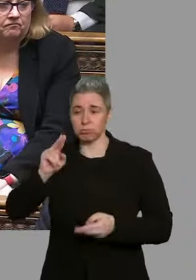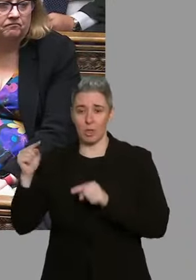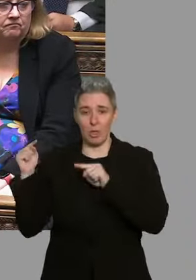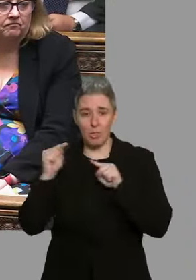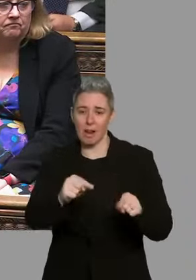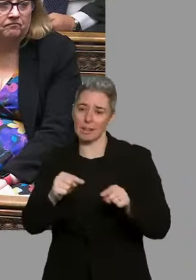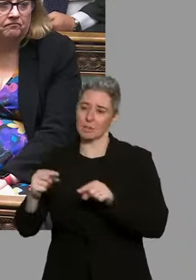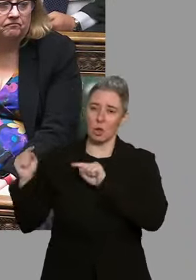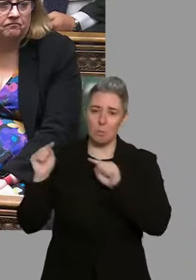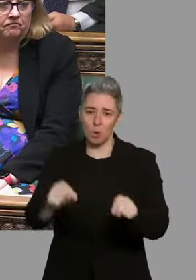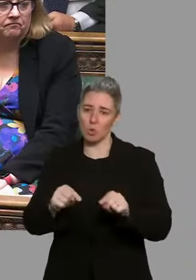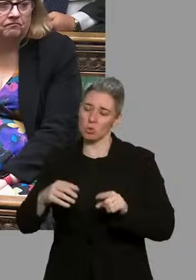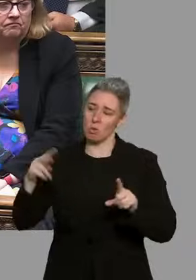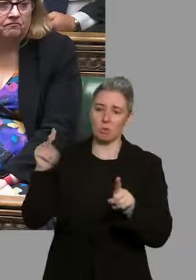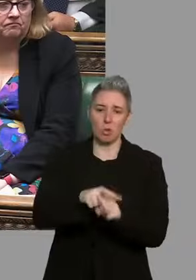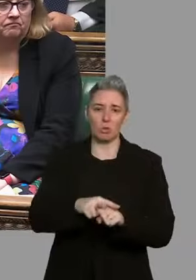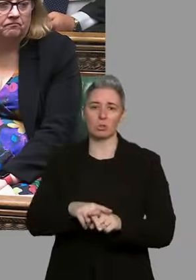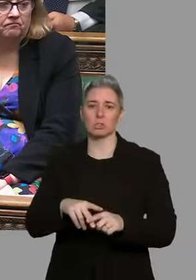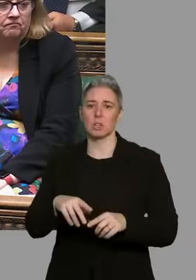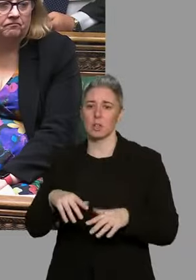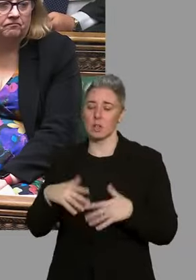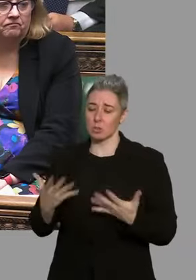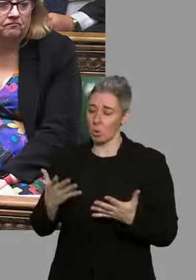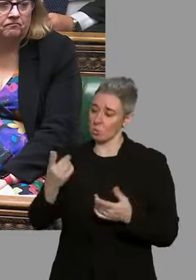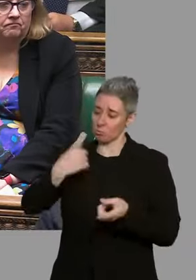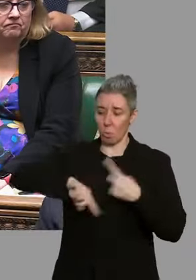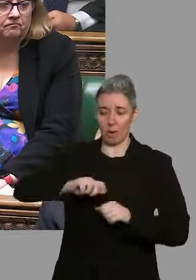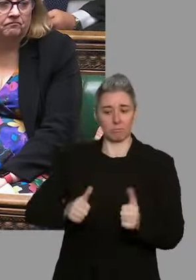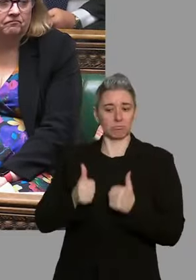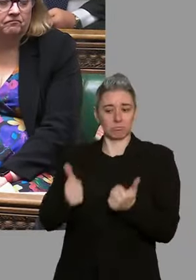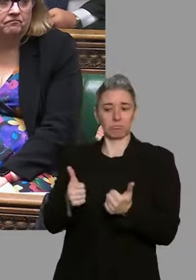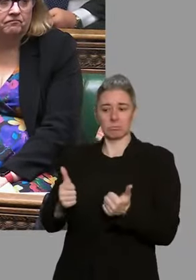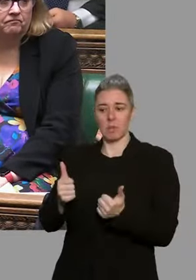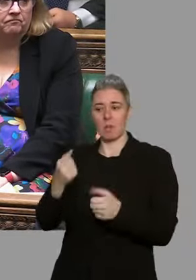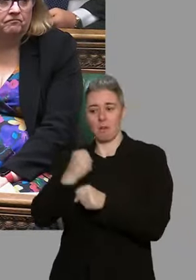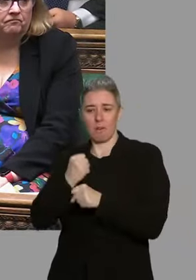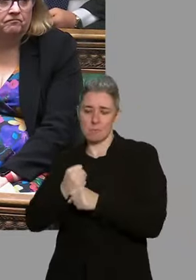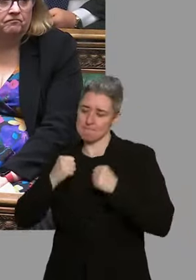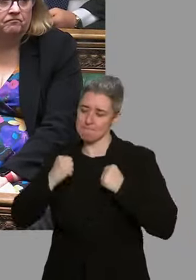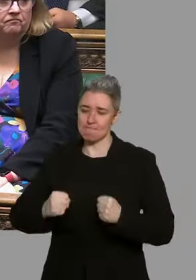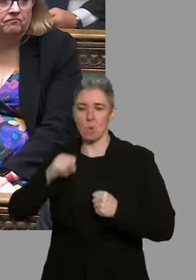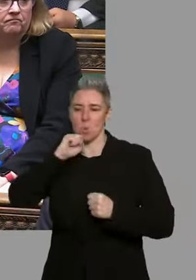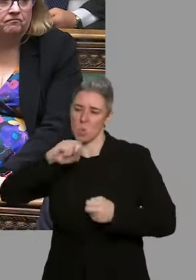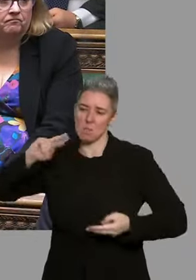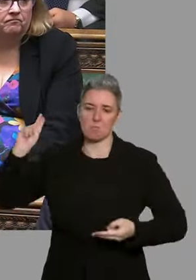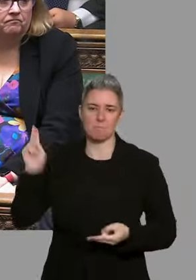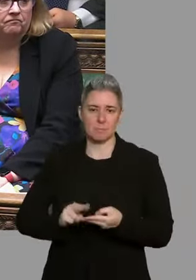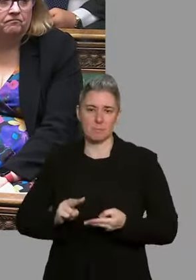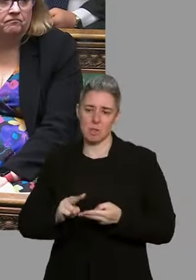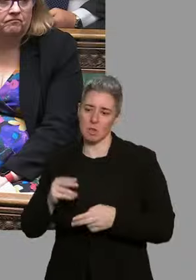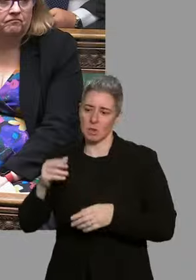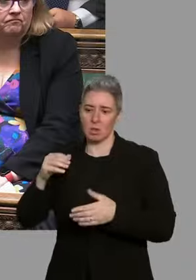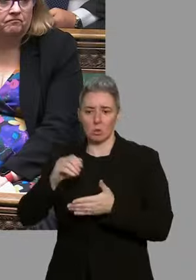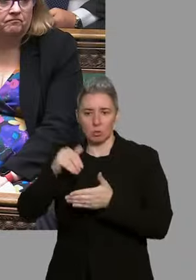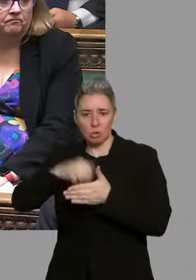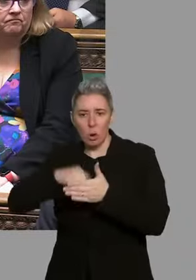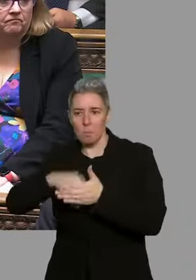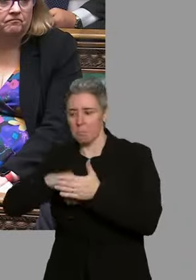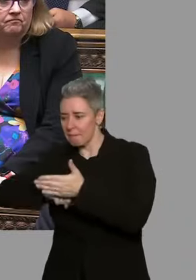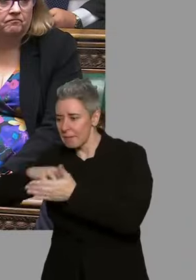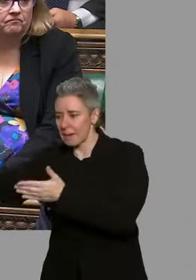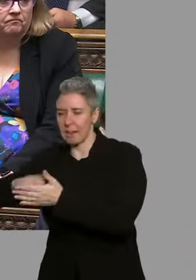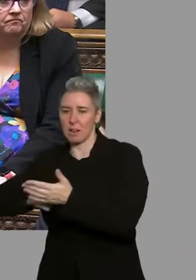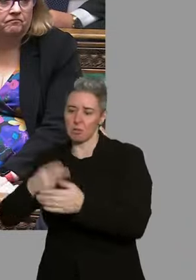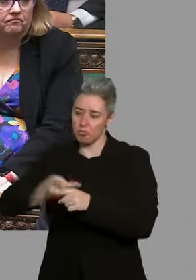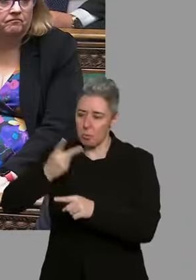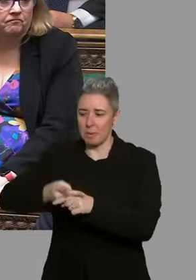down on low-level shoplifting and prosecuting repeat offenders. What more can the government do to tackle shoplifting and support retail workers